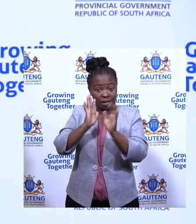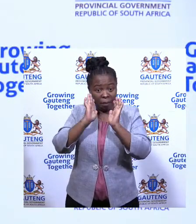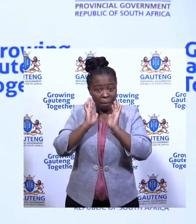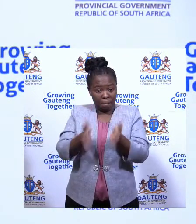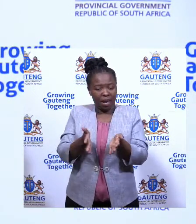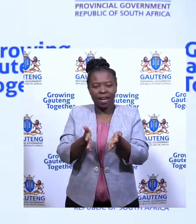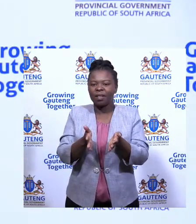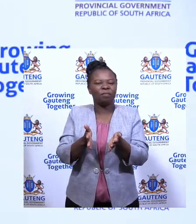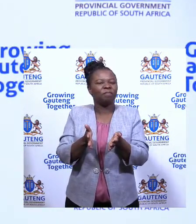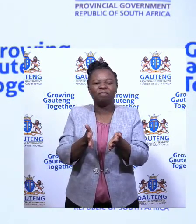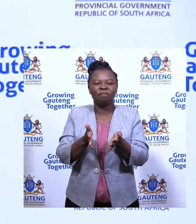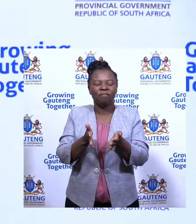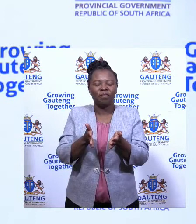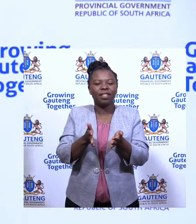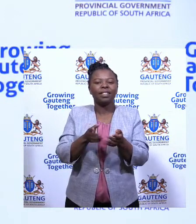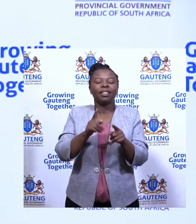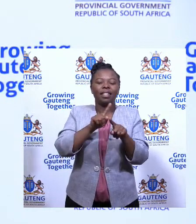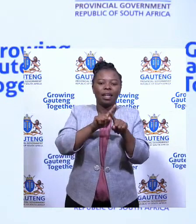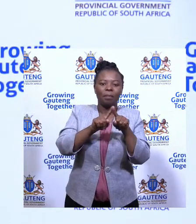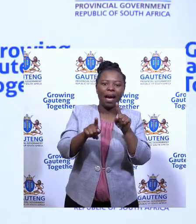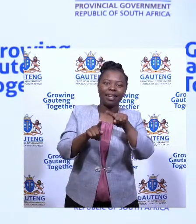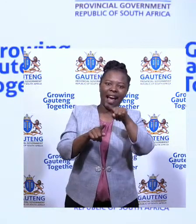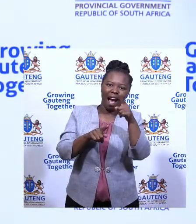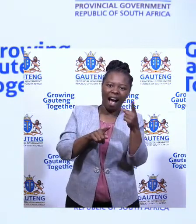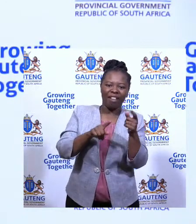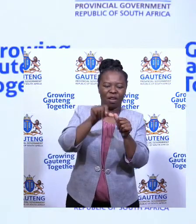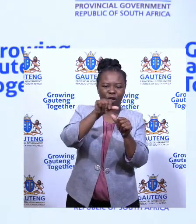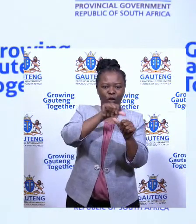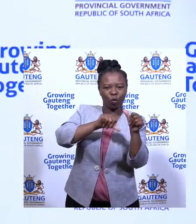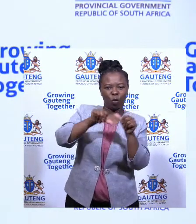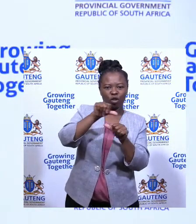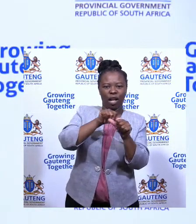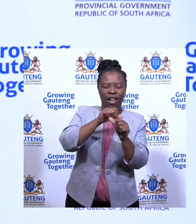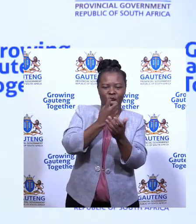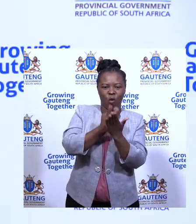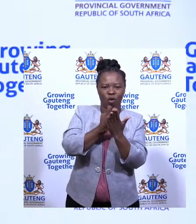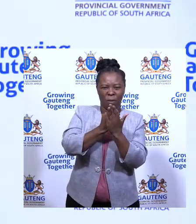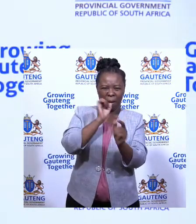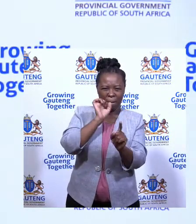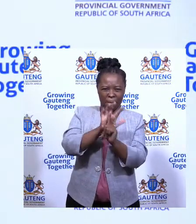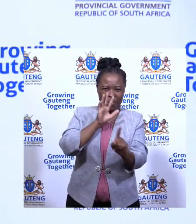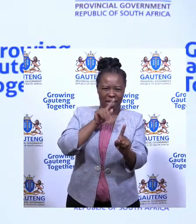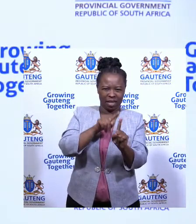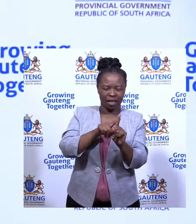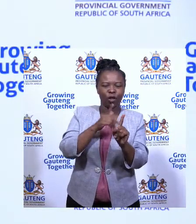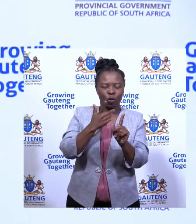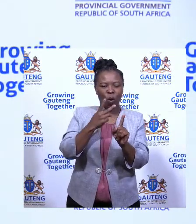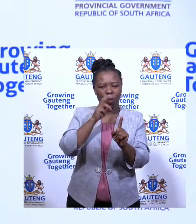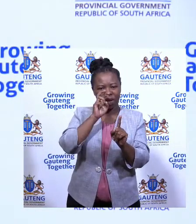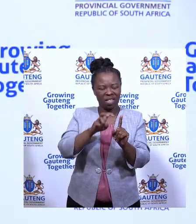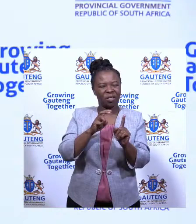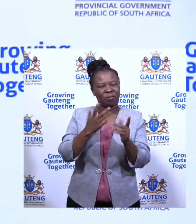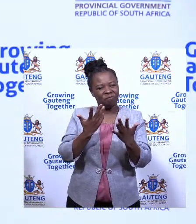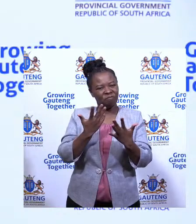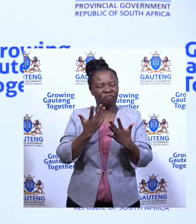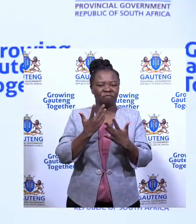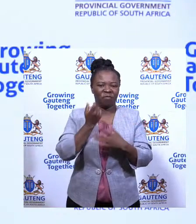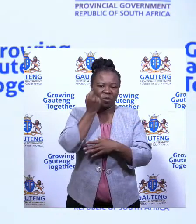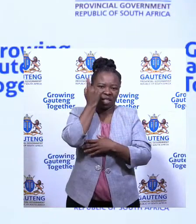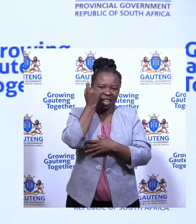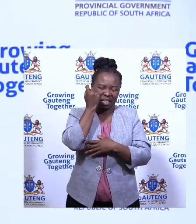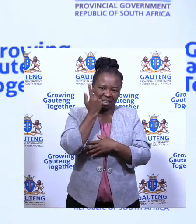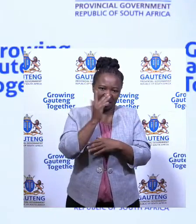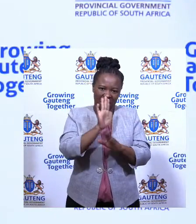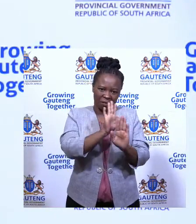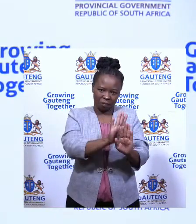being able to manage their way through the large social and economic impacts that we've had to bear with the necessary lockdowns that we've had in